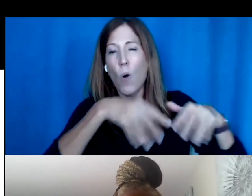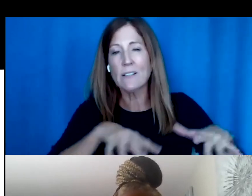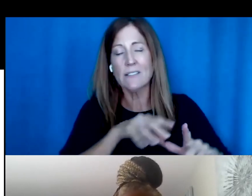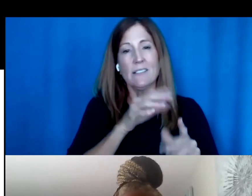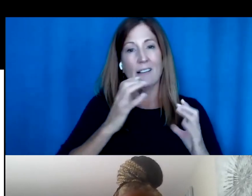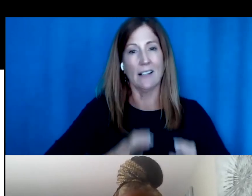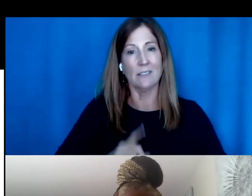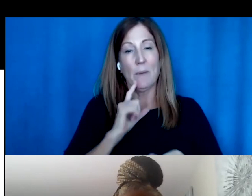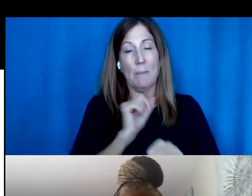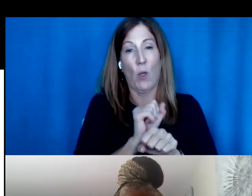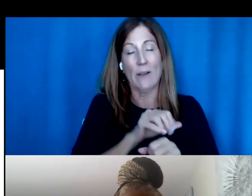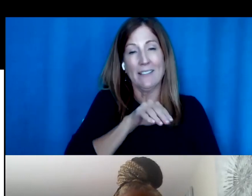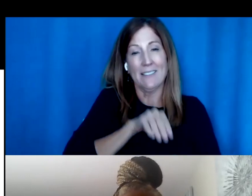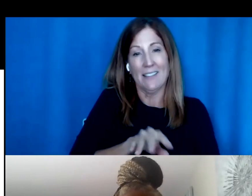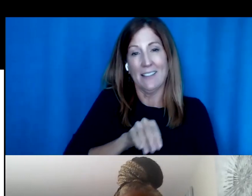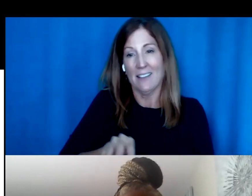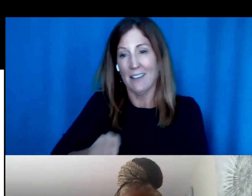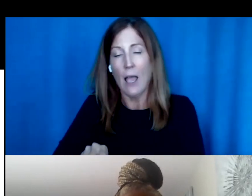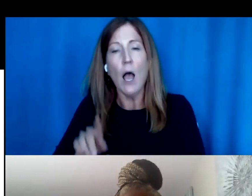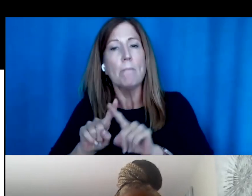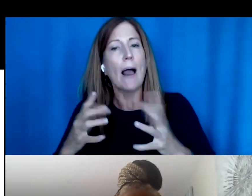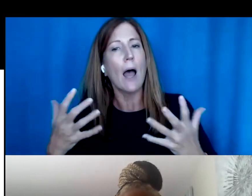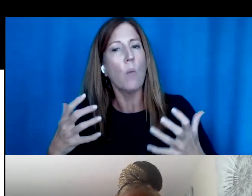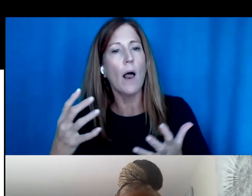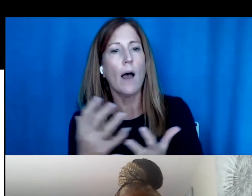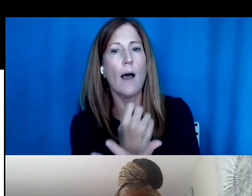moment to make sure we give space for us to talk about